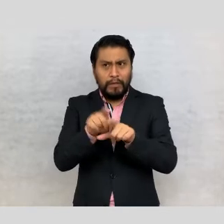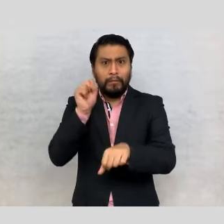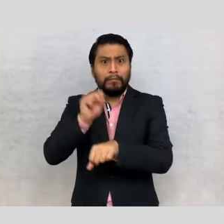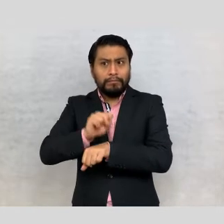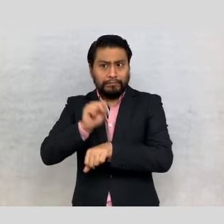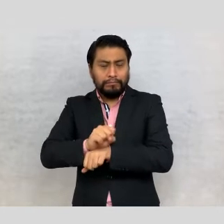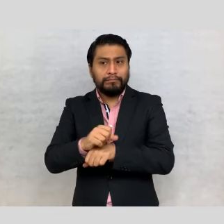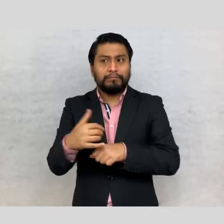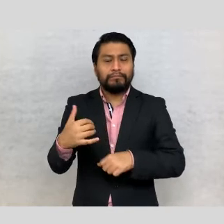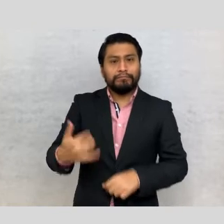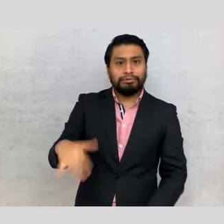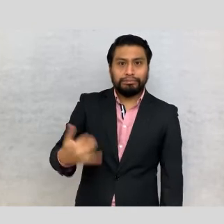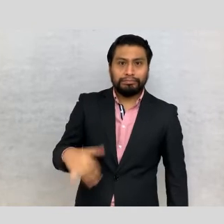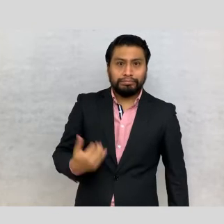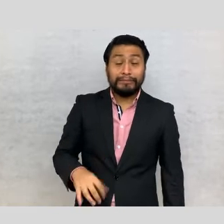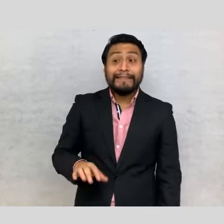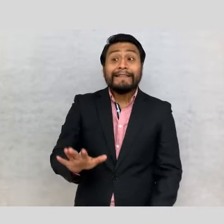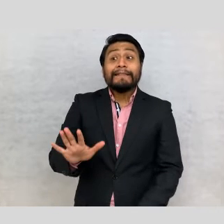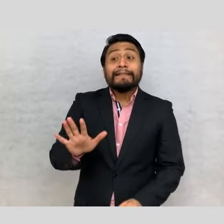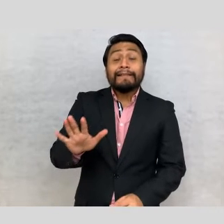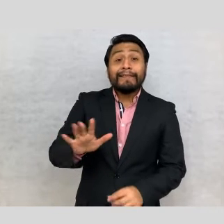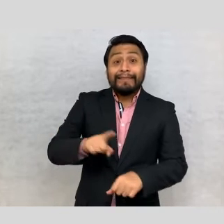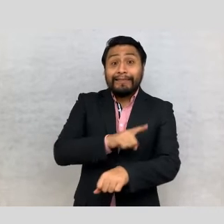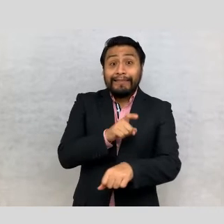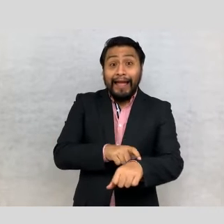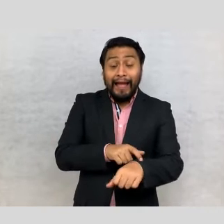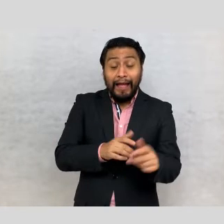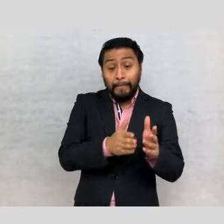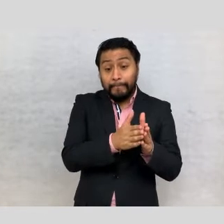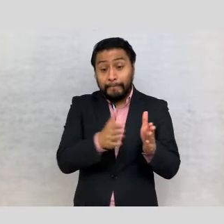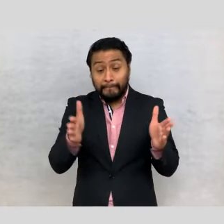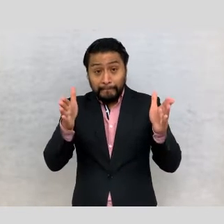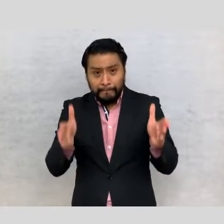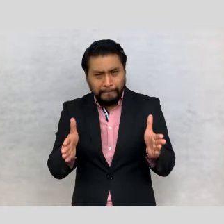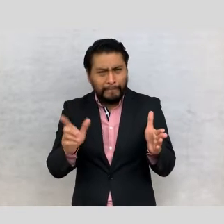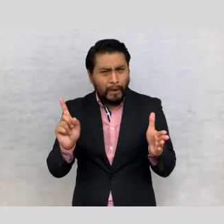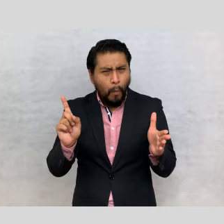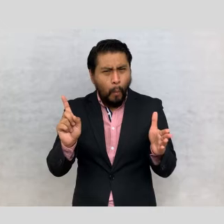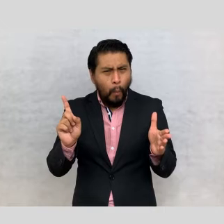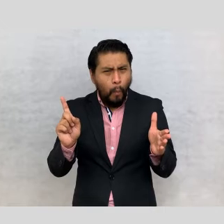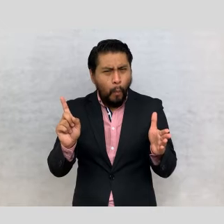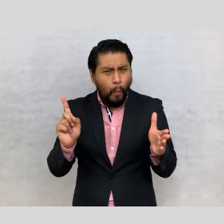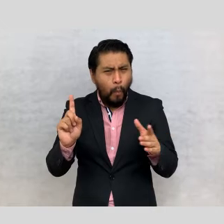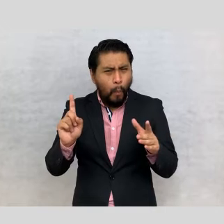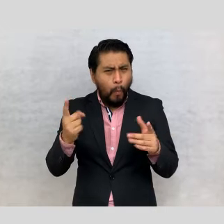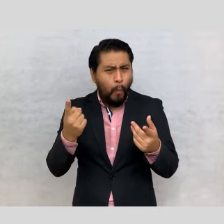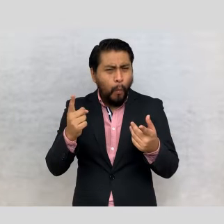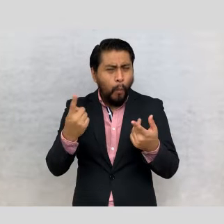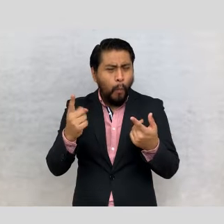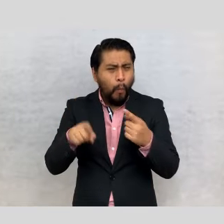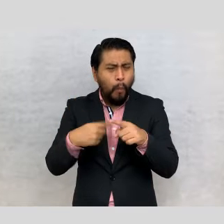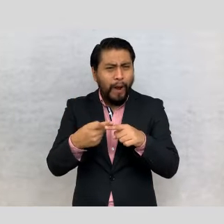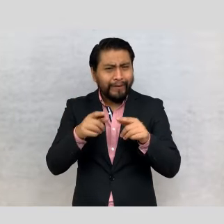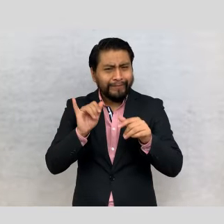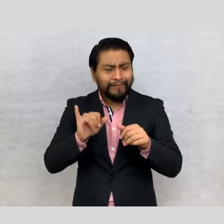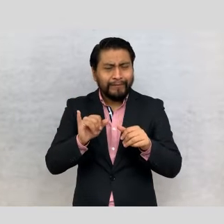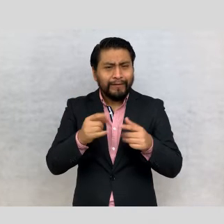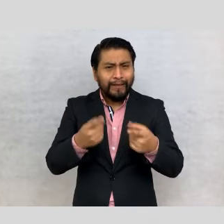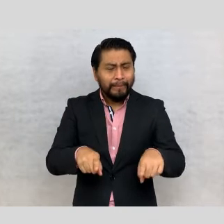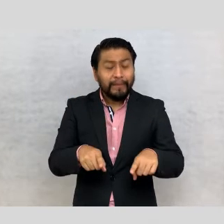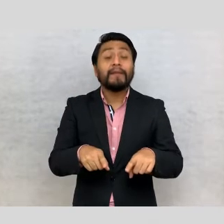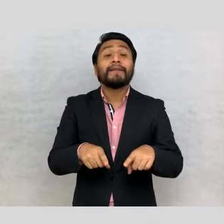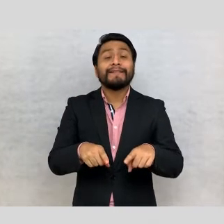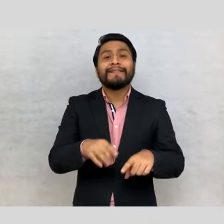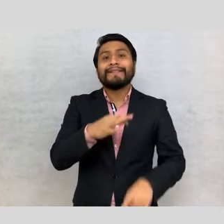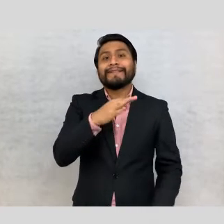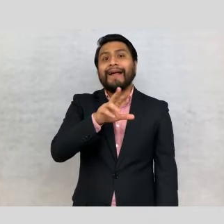In which period of Argentina? Well, beginning in 1930. This is a periodization